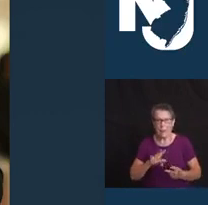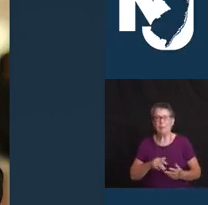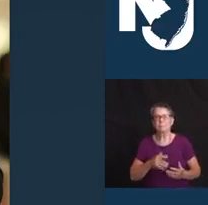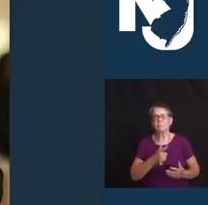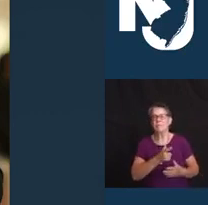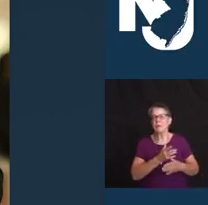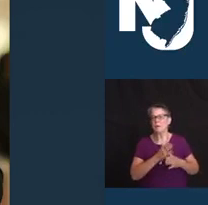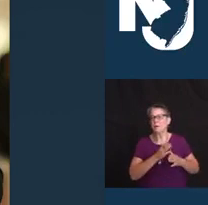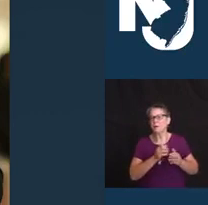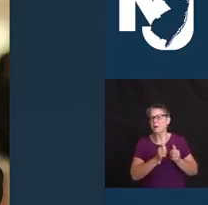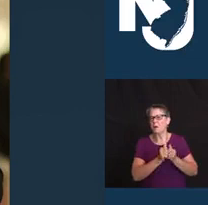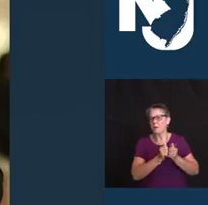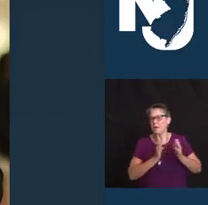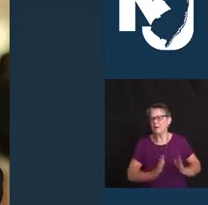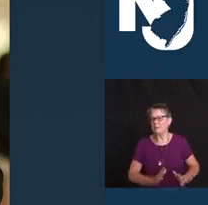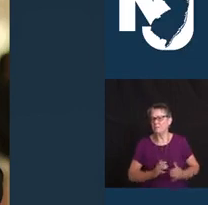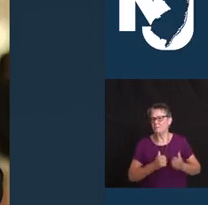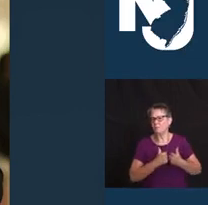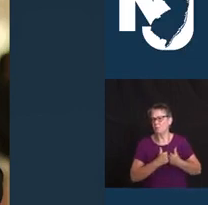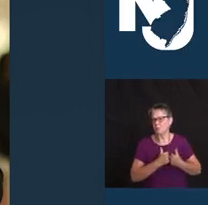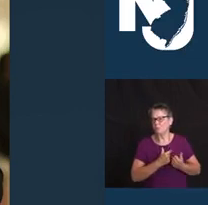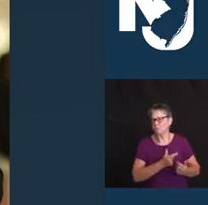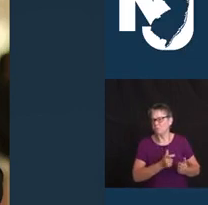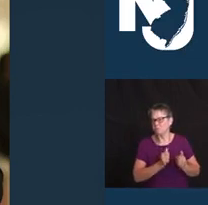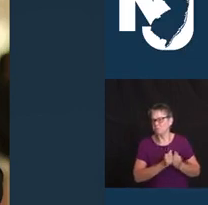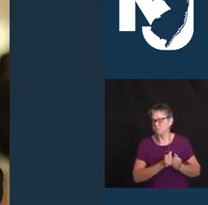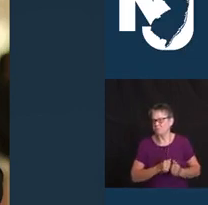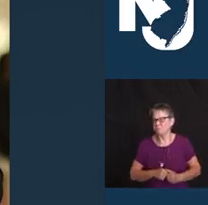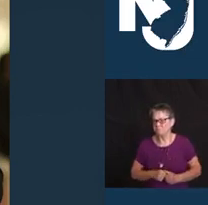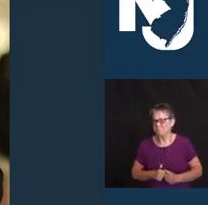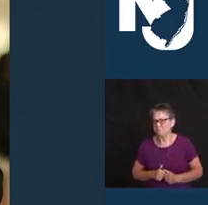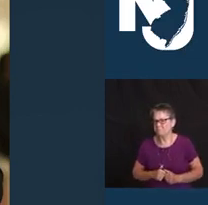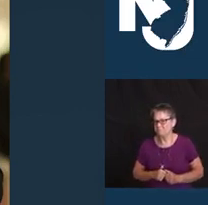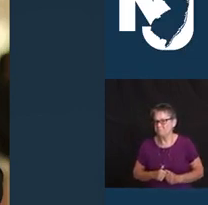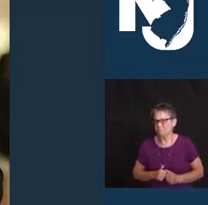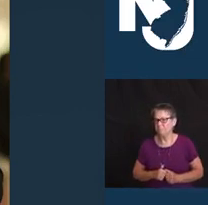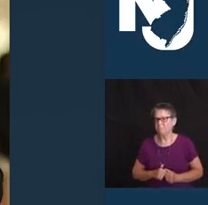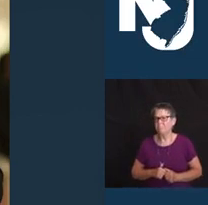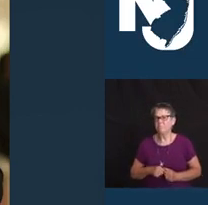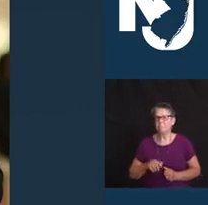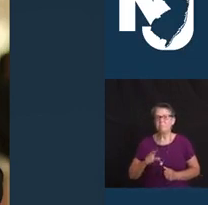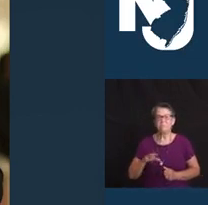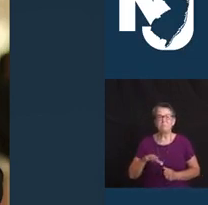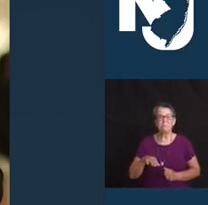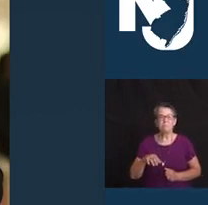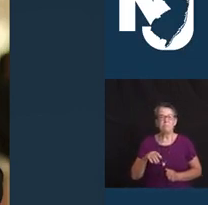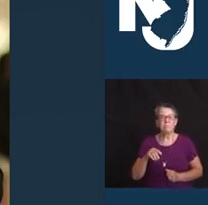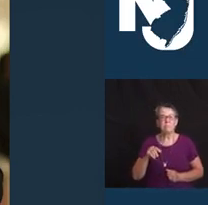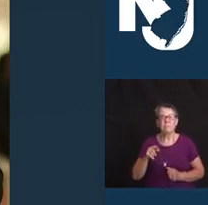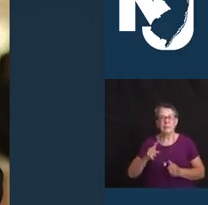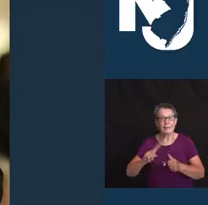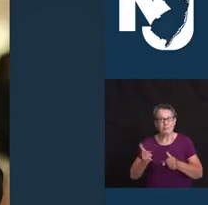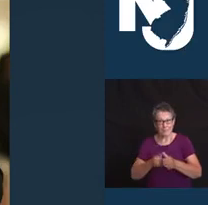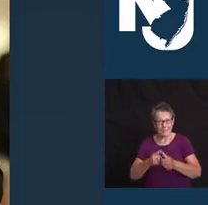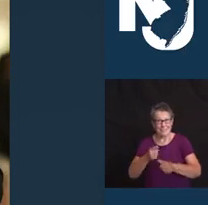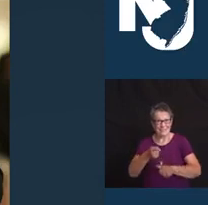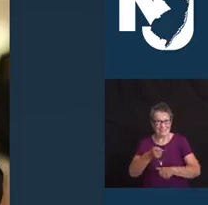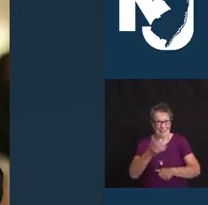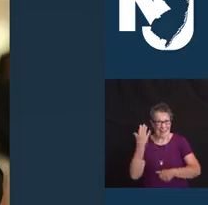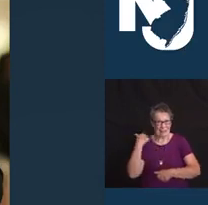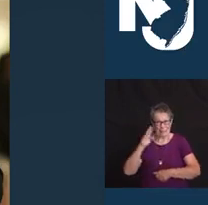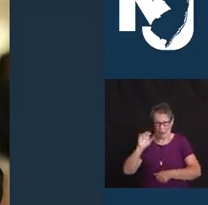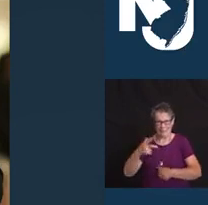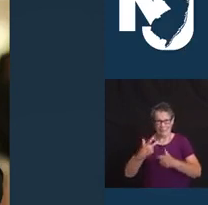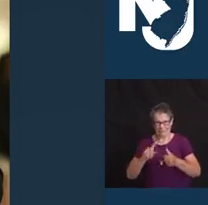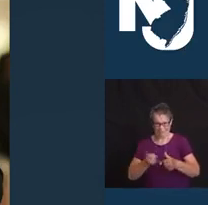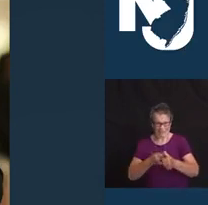Brian, and Lisa Beth. I should note that John had received his first vaccine dose and was awaiting his second when he fell ill. So